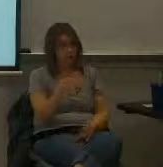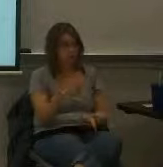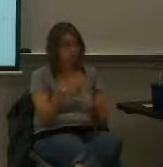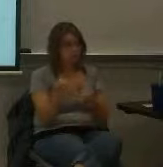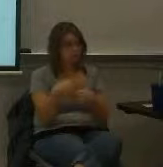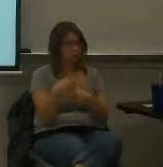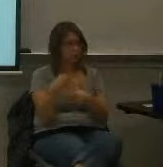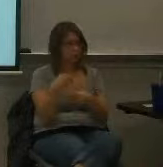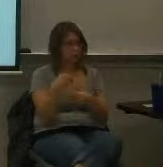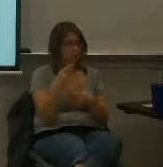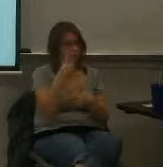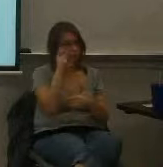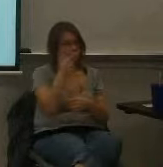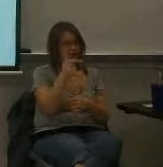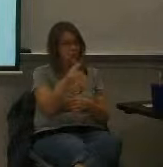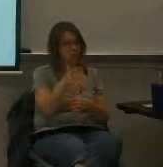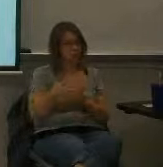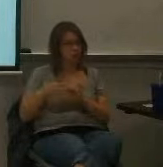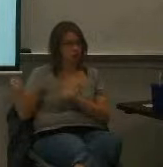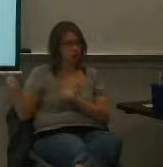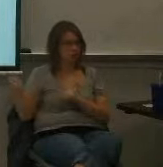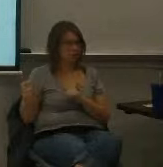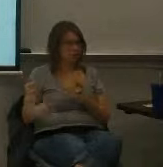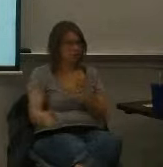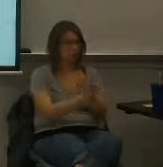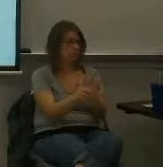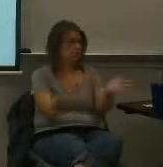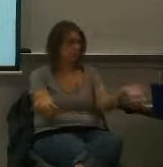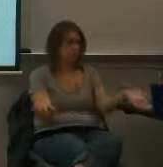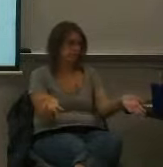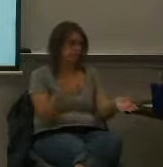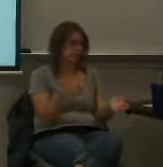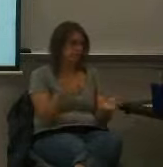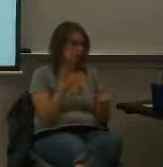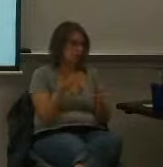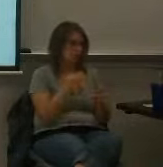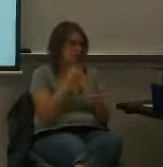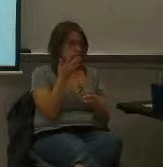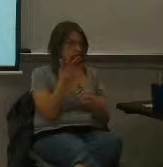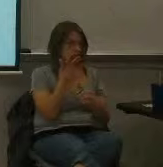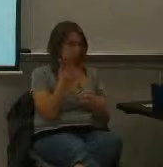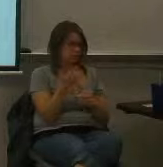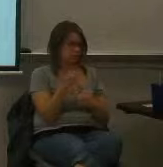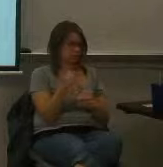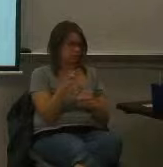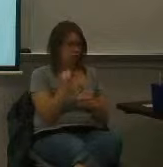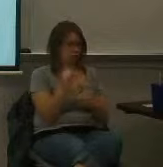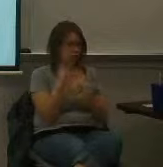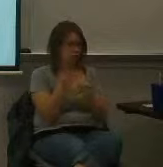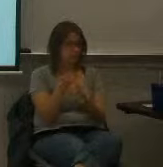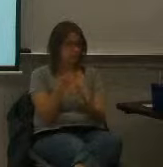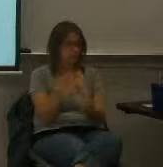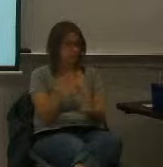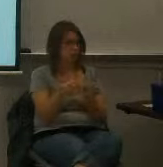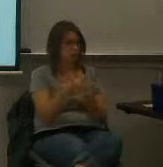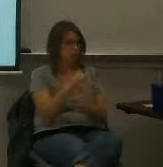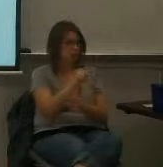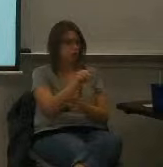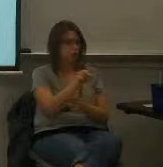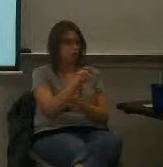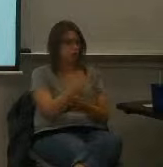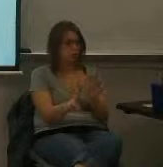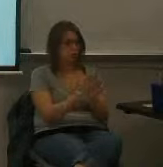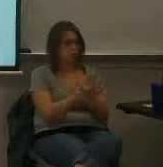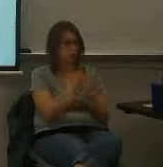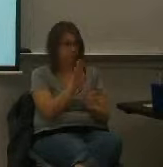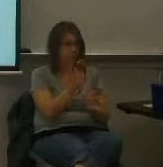out after a glacier recedes. As you know, as the climate warms, our glaciers are all receding, and a whole bunch of new streams are essentially there that haven't been